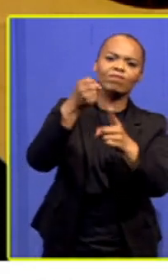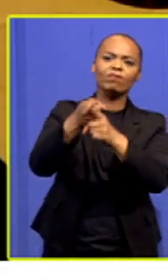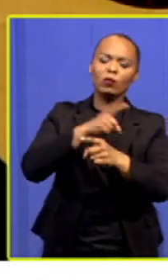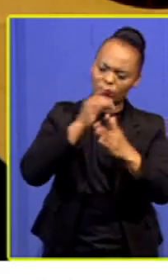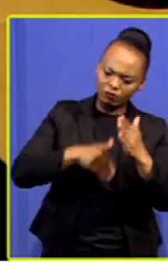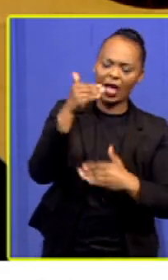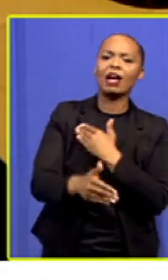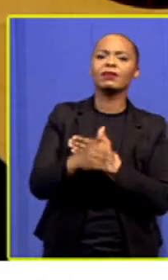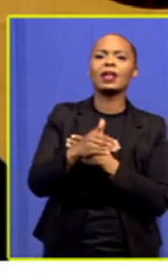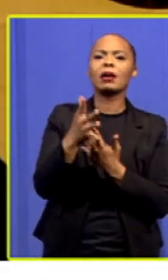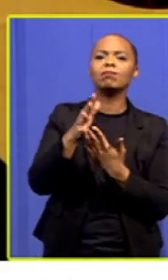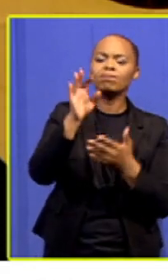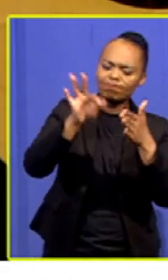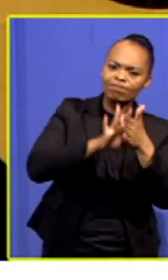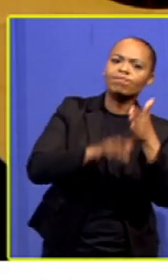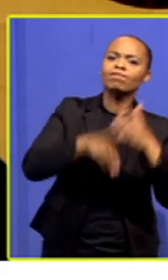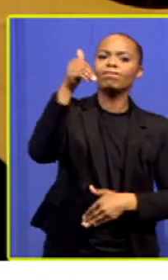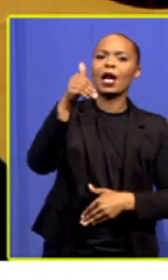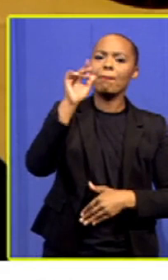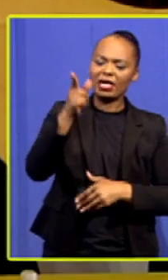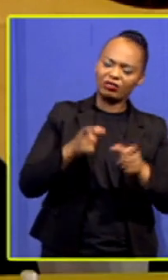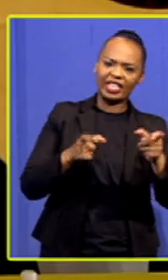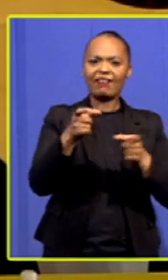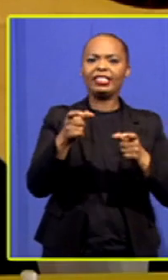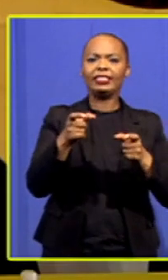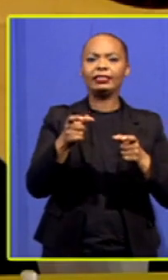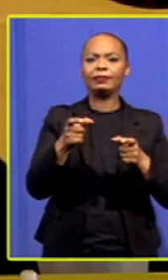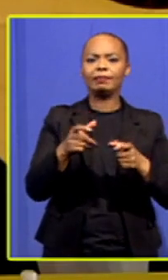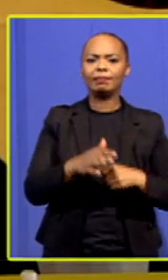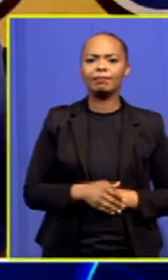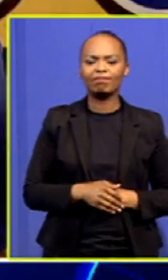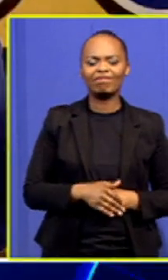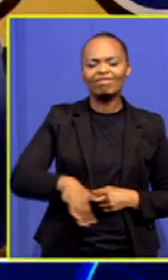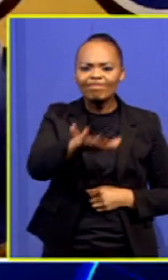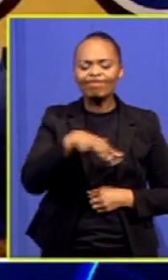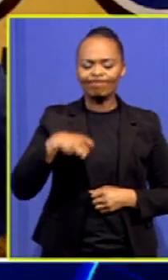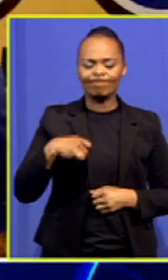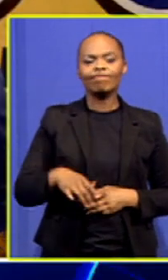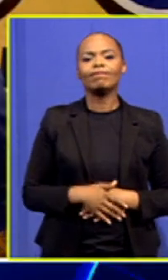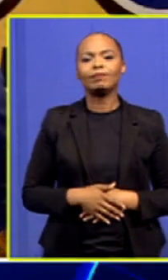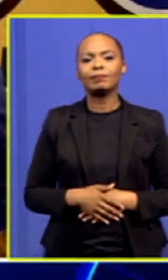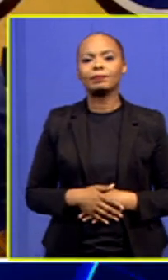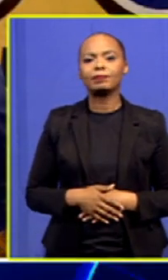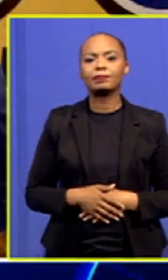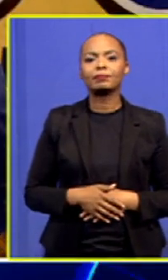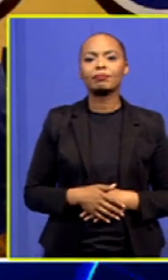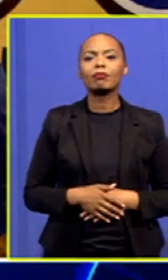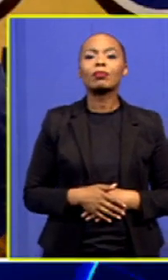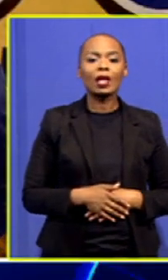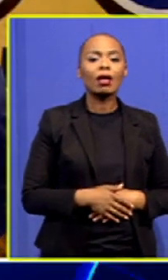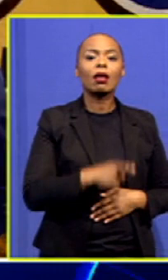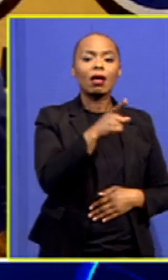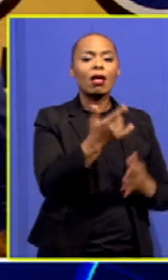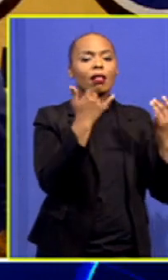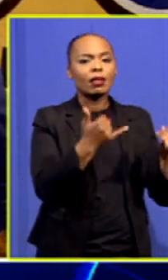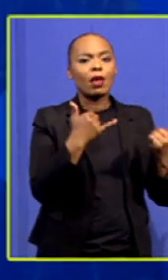govern. Kgatlhane makes a good point there as well about the COVID-19 positive cases, whether we will see